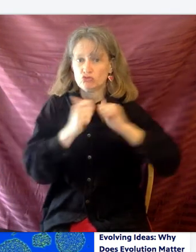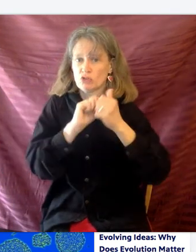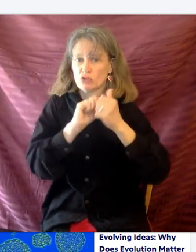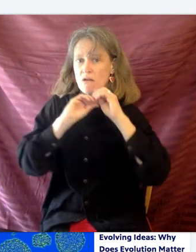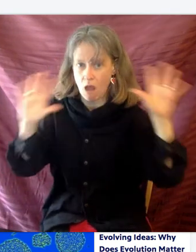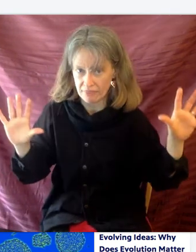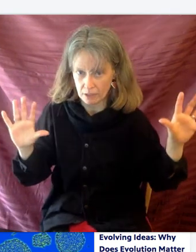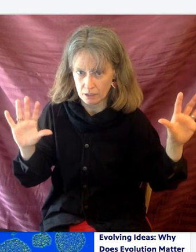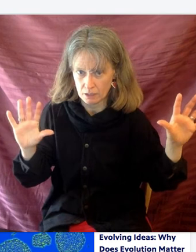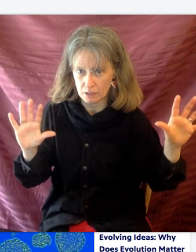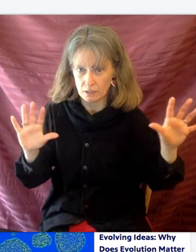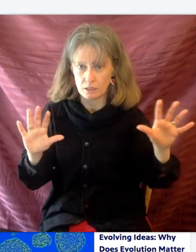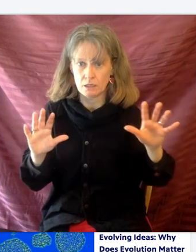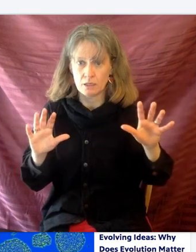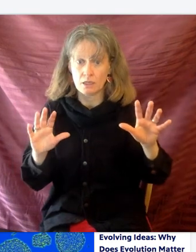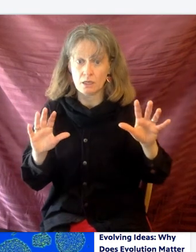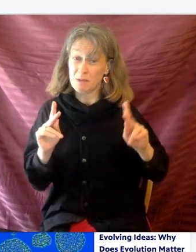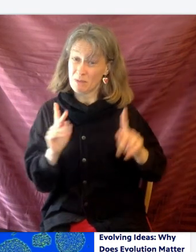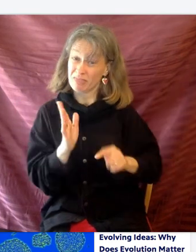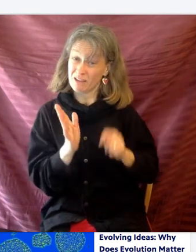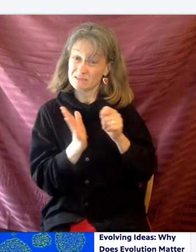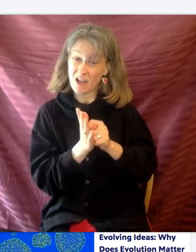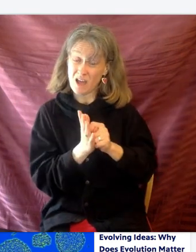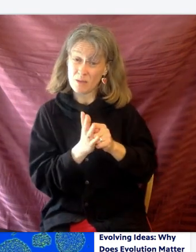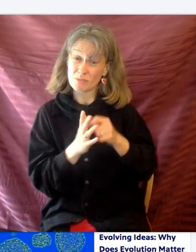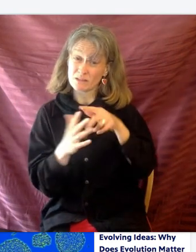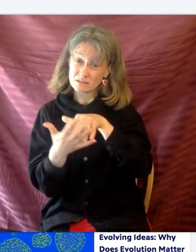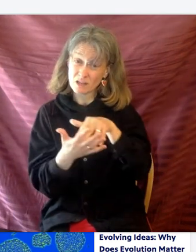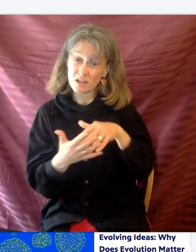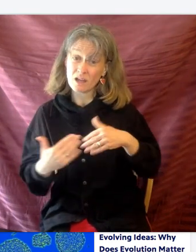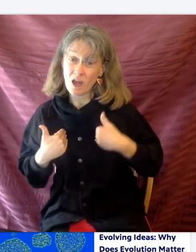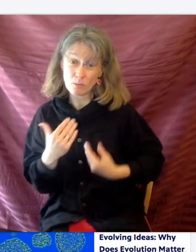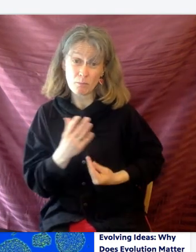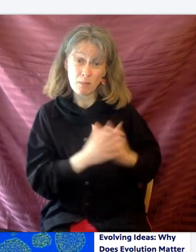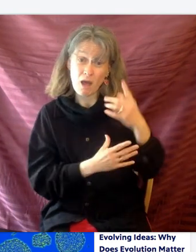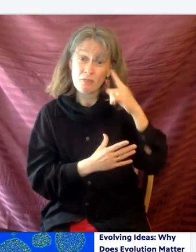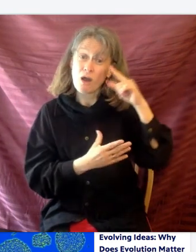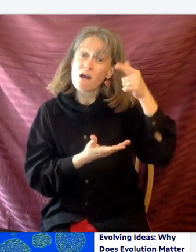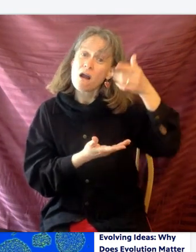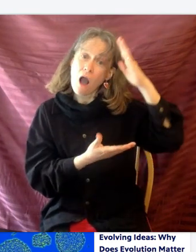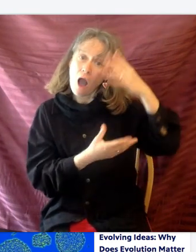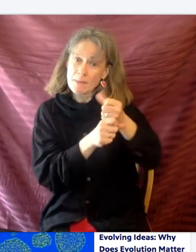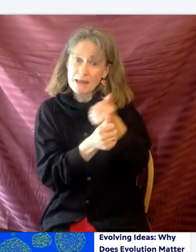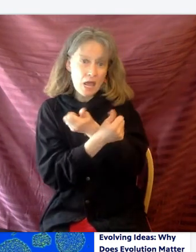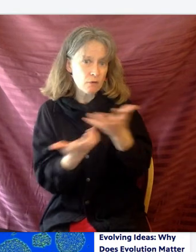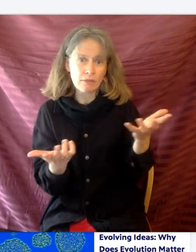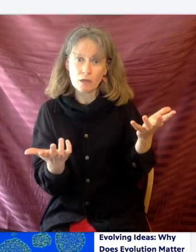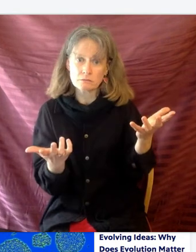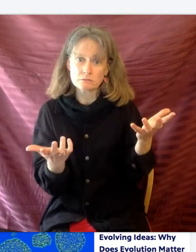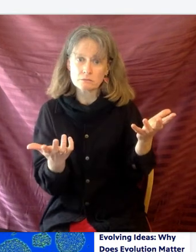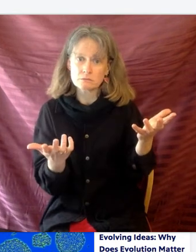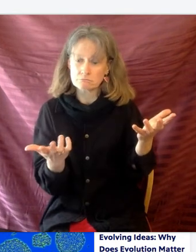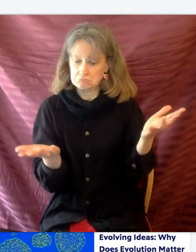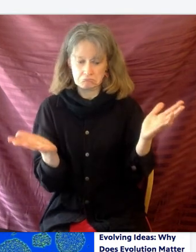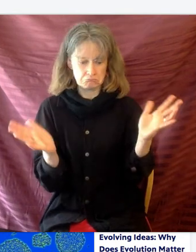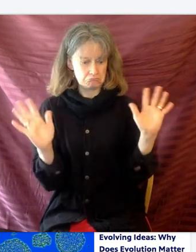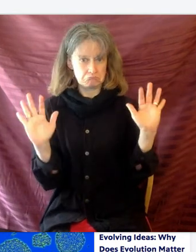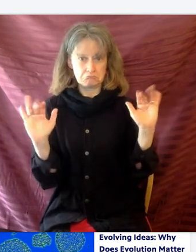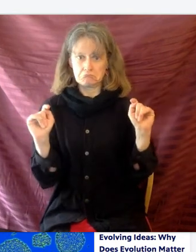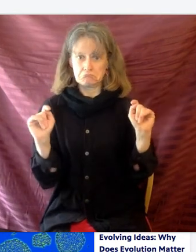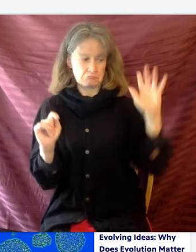Established naturalists believed that God created each individual species of animals and plants, usually miraculously, at the